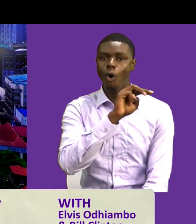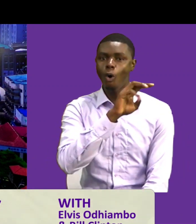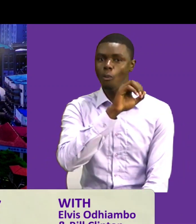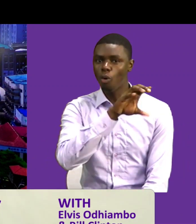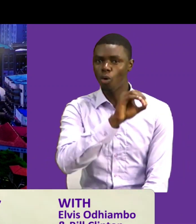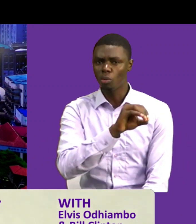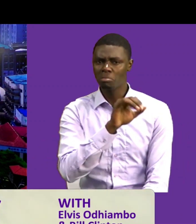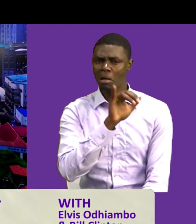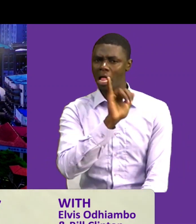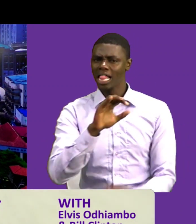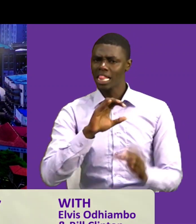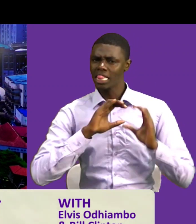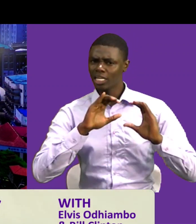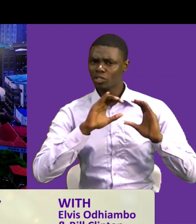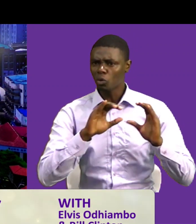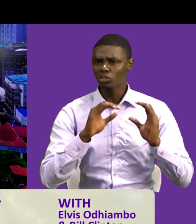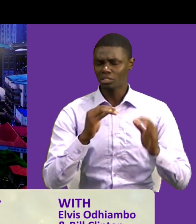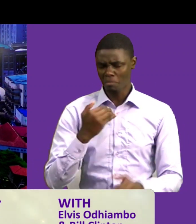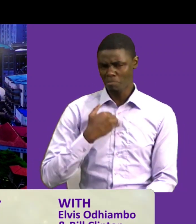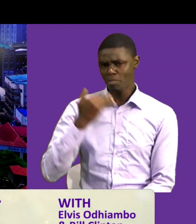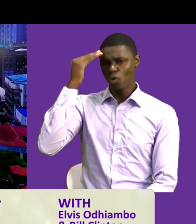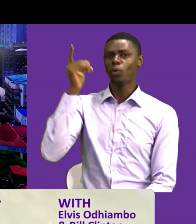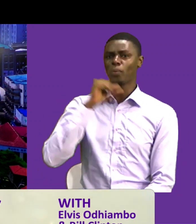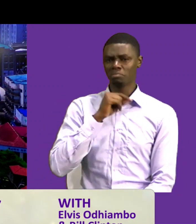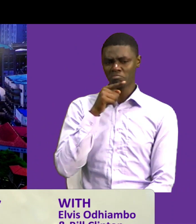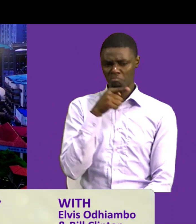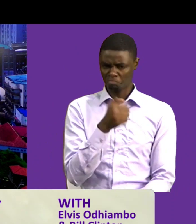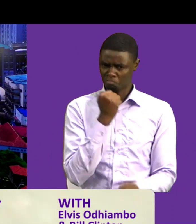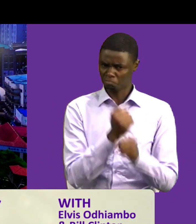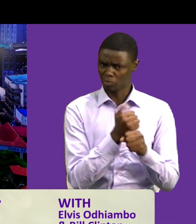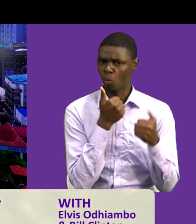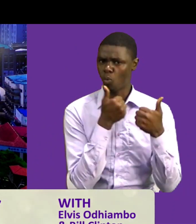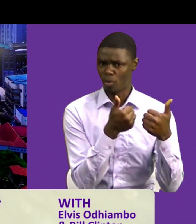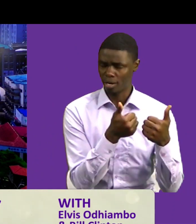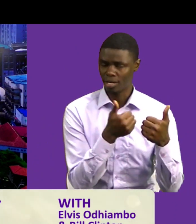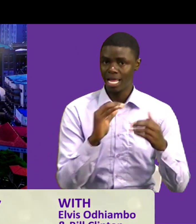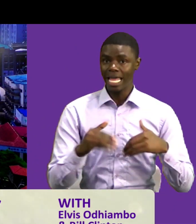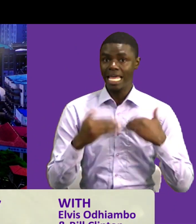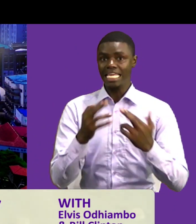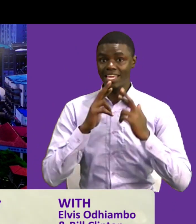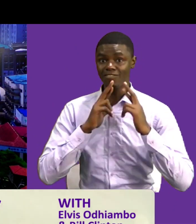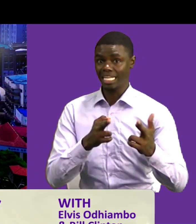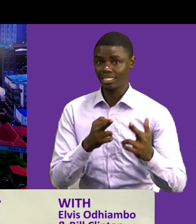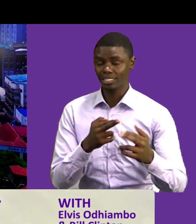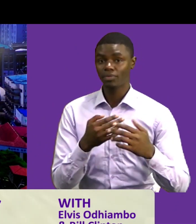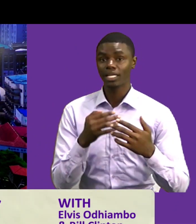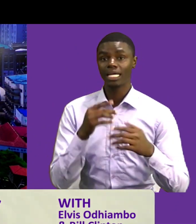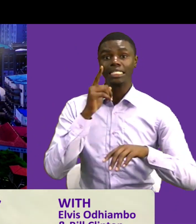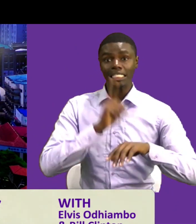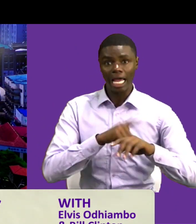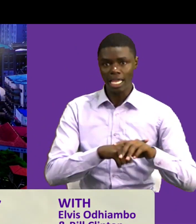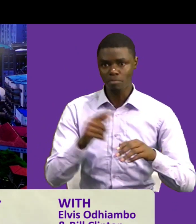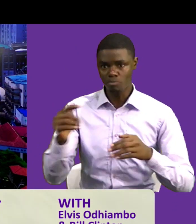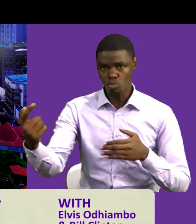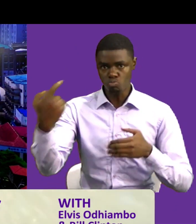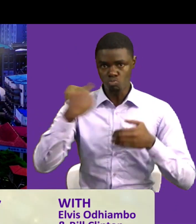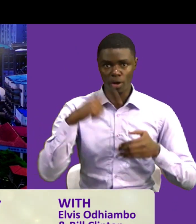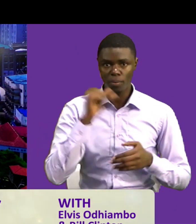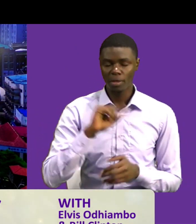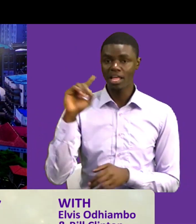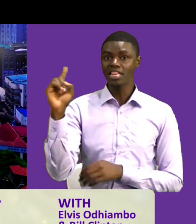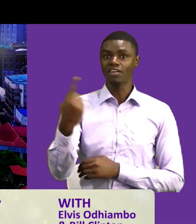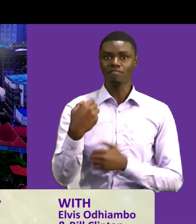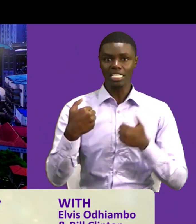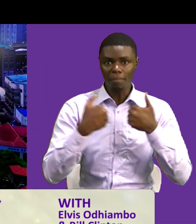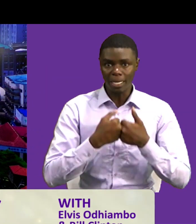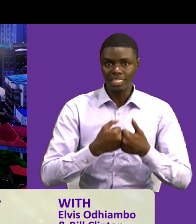coach, as I have known him, is a good performer. He gives results. And when he came in, the first match